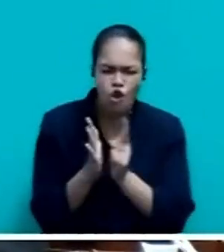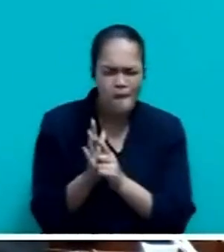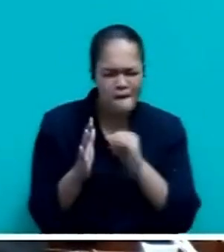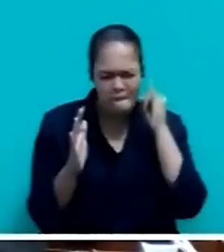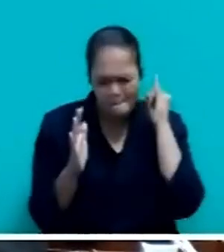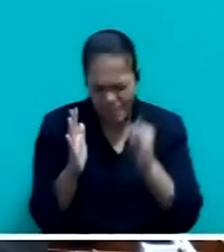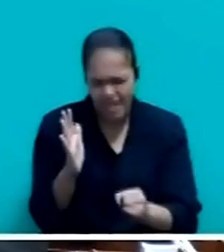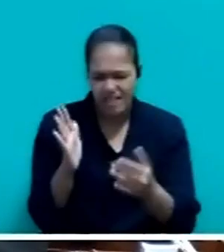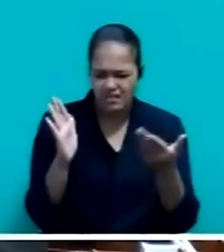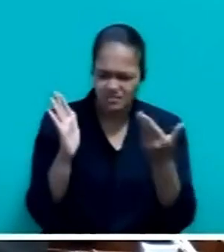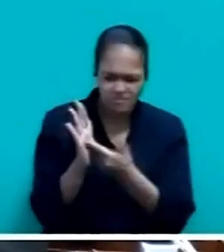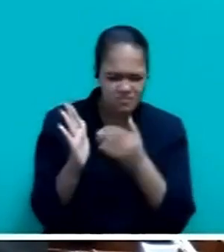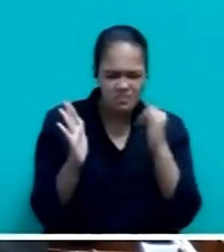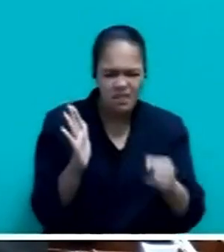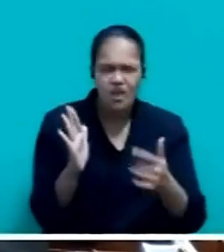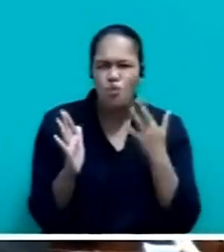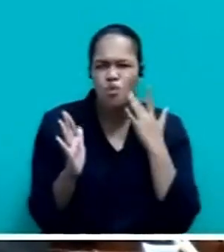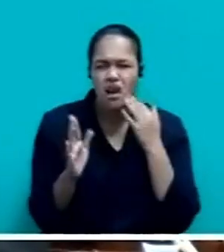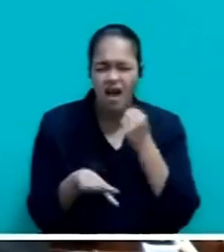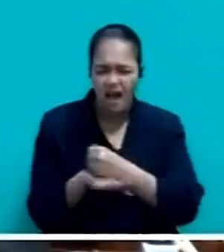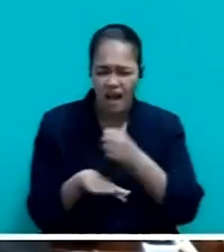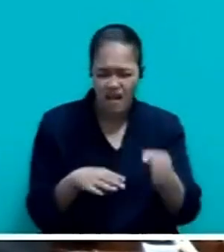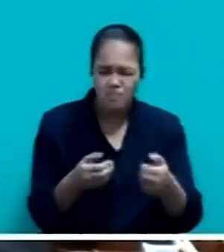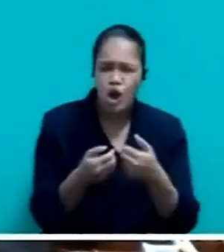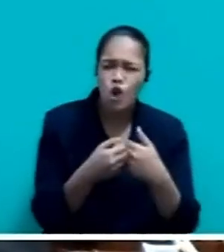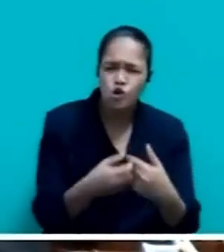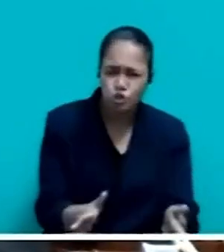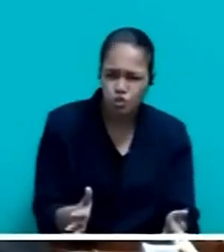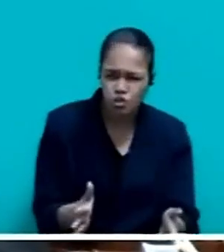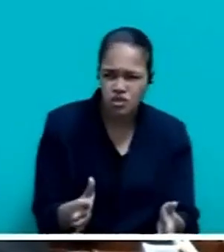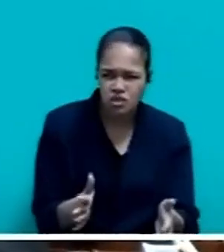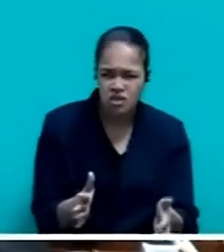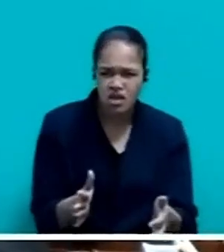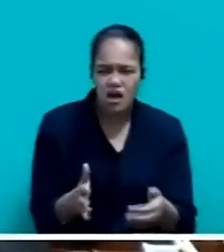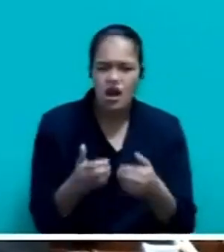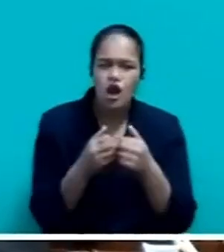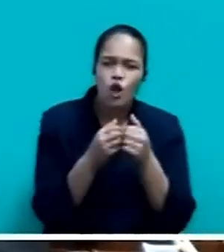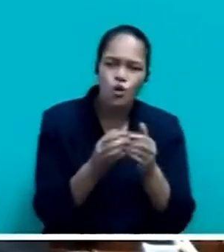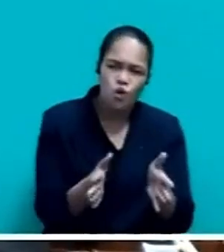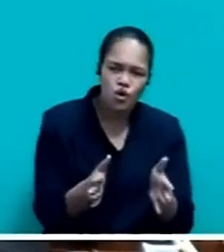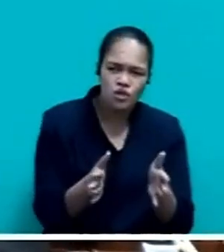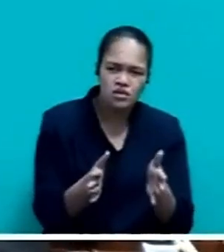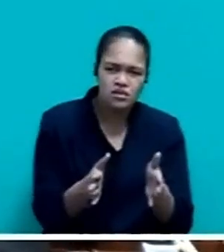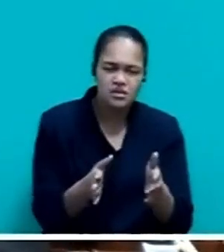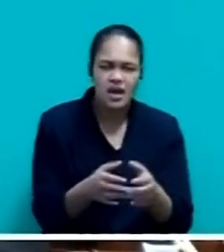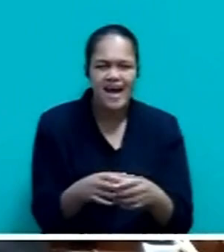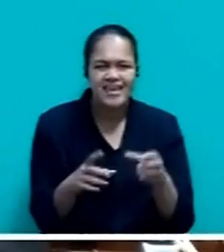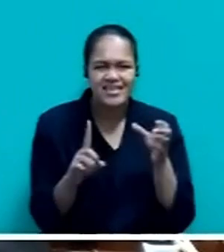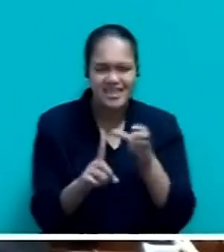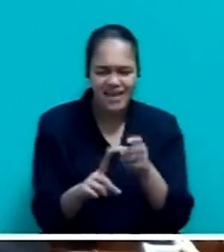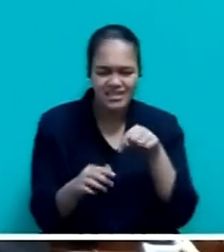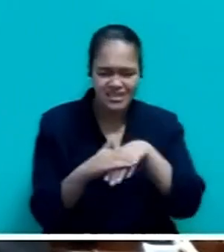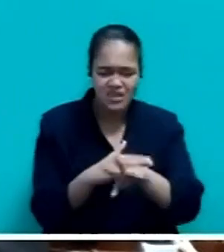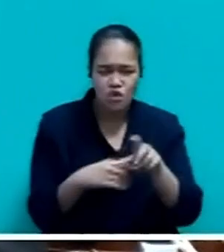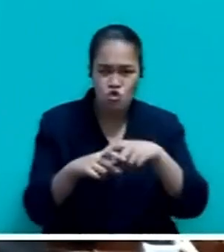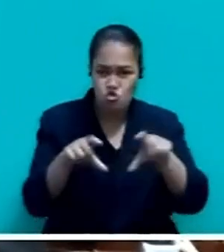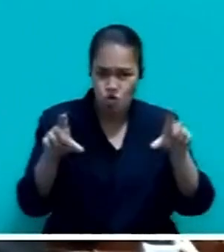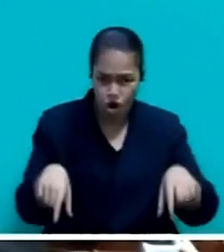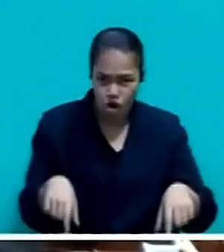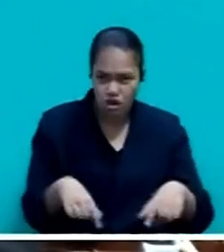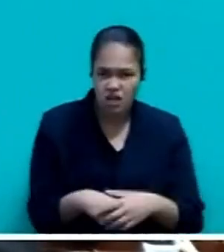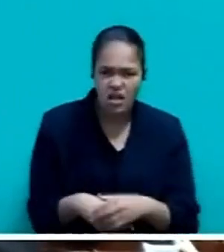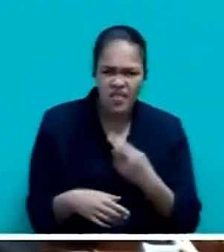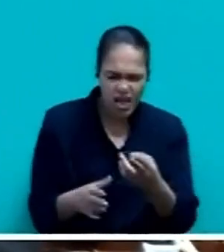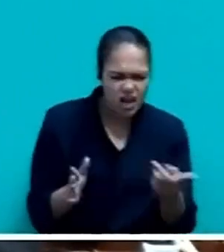that when a government loses a case in the court, then they come and change the